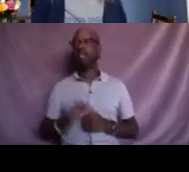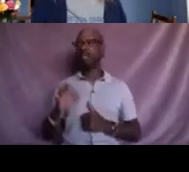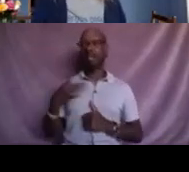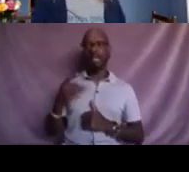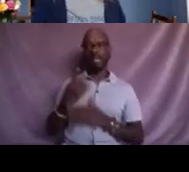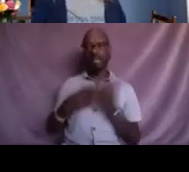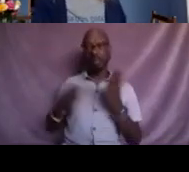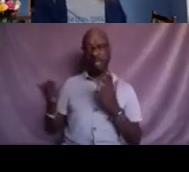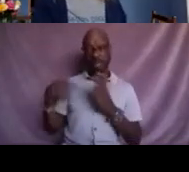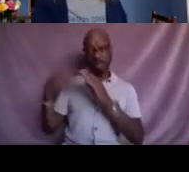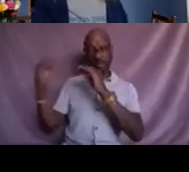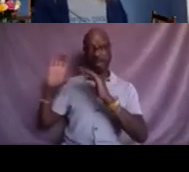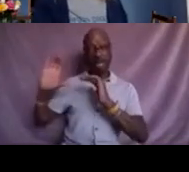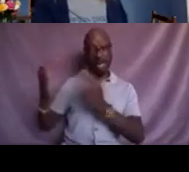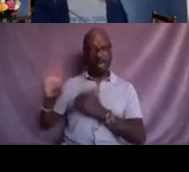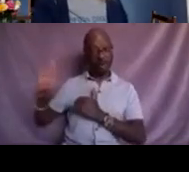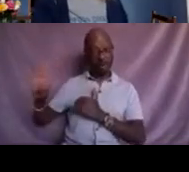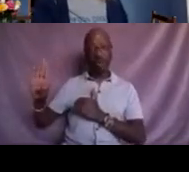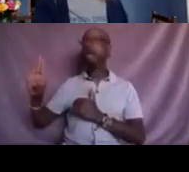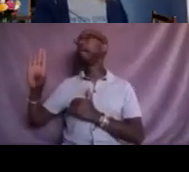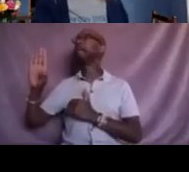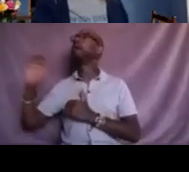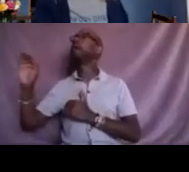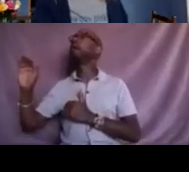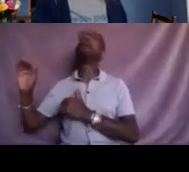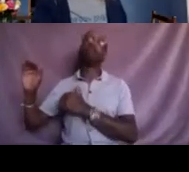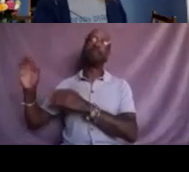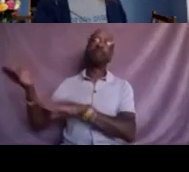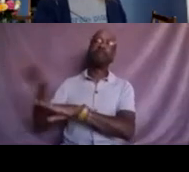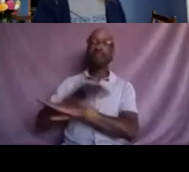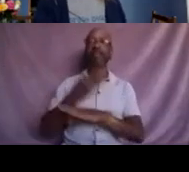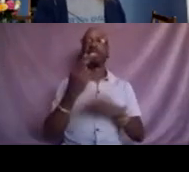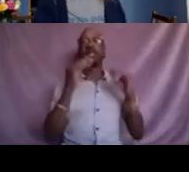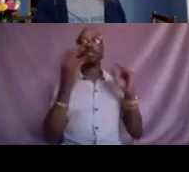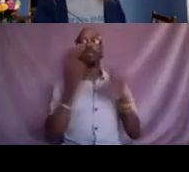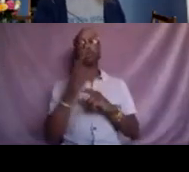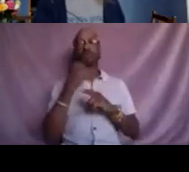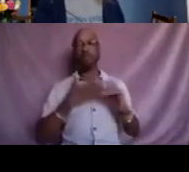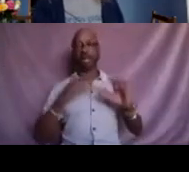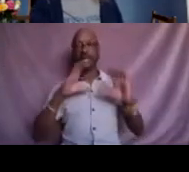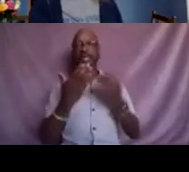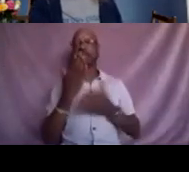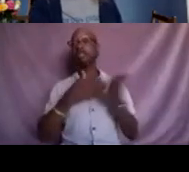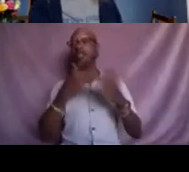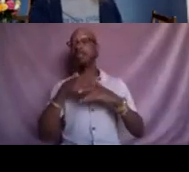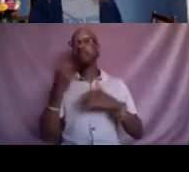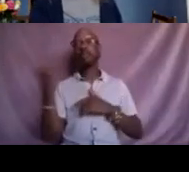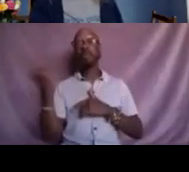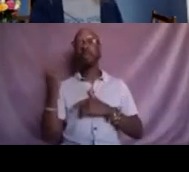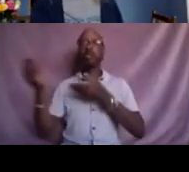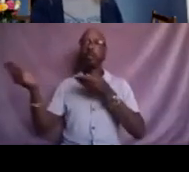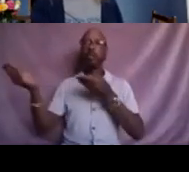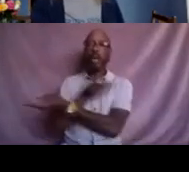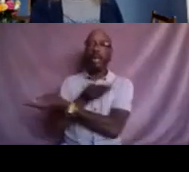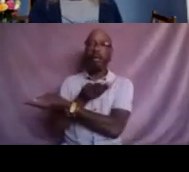in my class. And so sometimes we'd even trade off, where she would make all the stuff for 1 week and then I'd take it and then I'd make all the stuff for the next week. So if